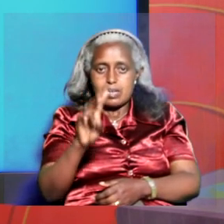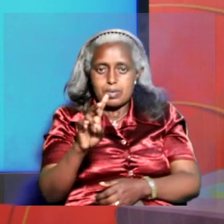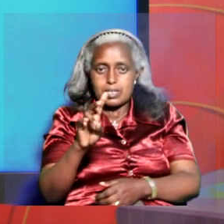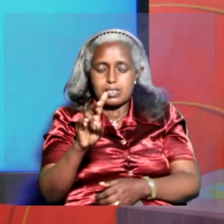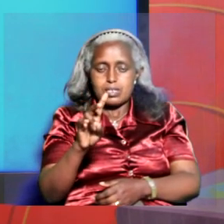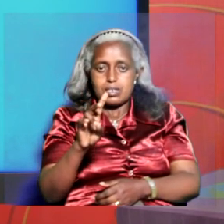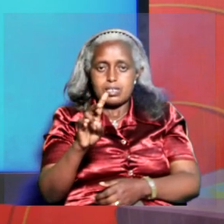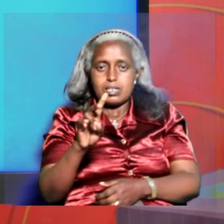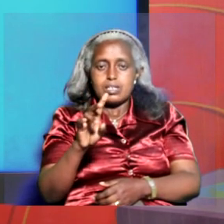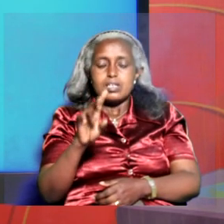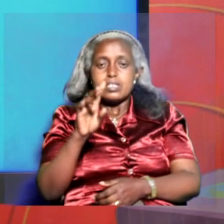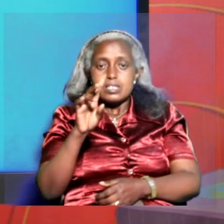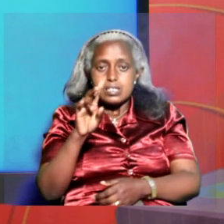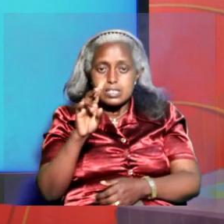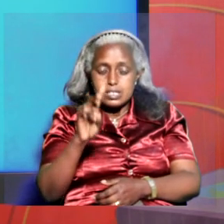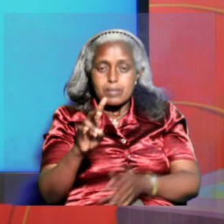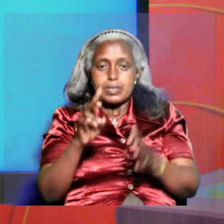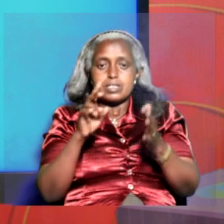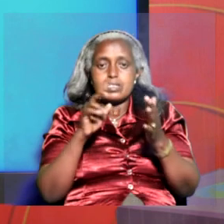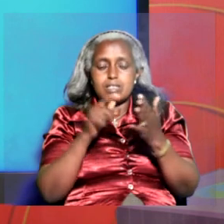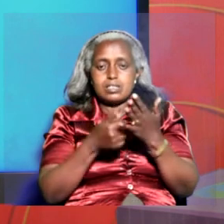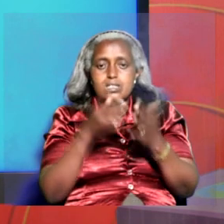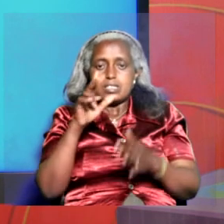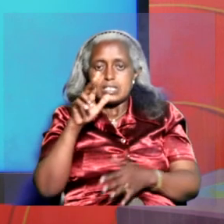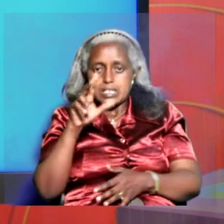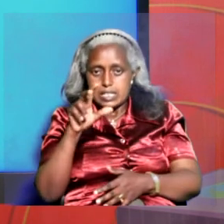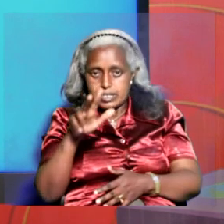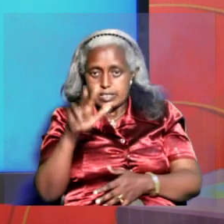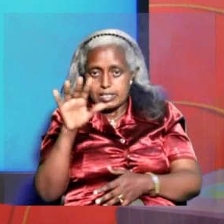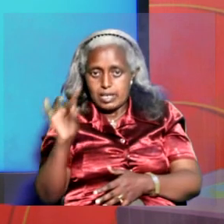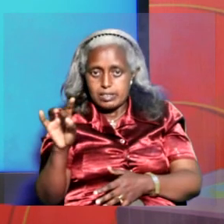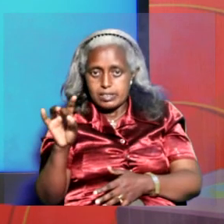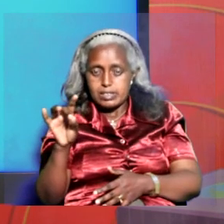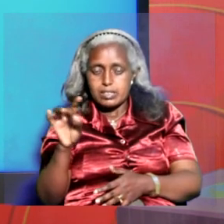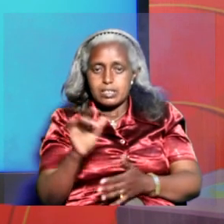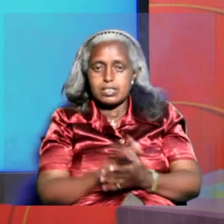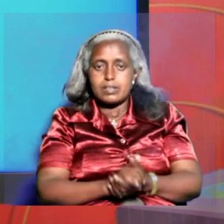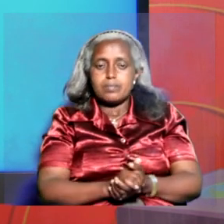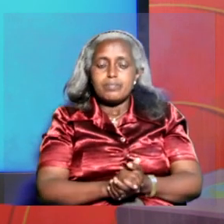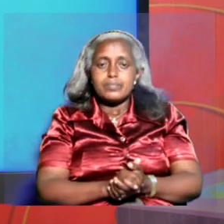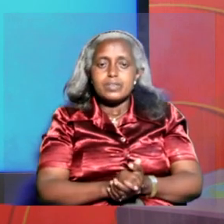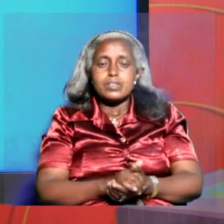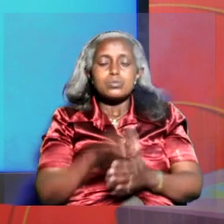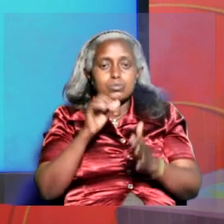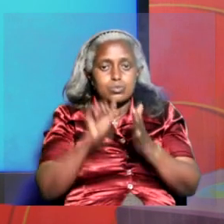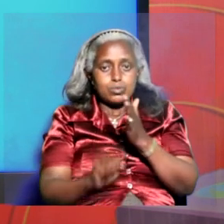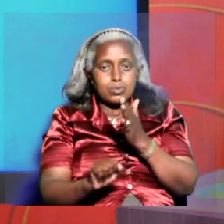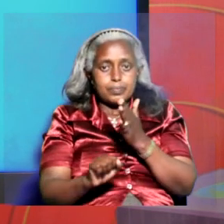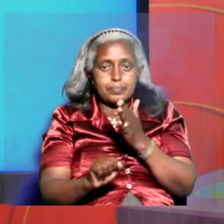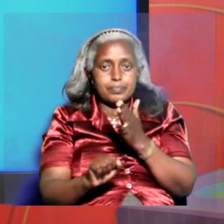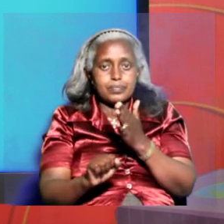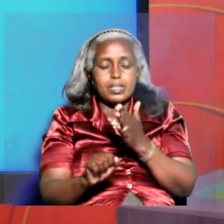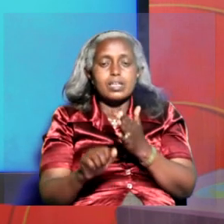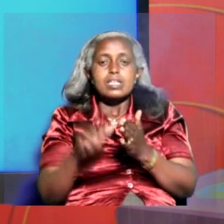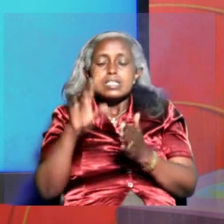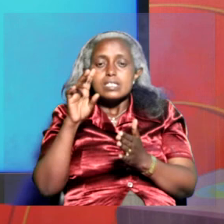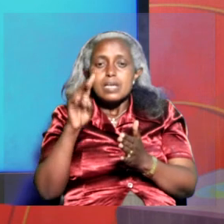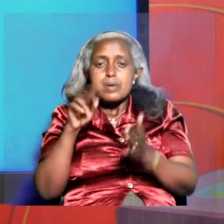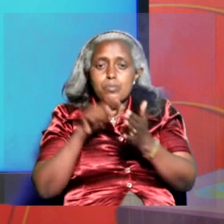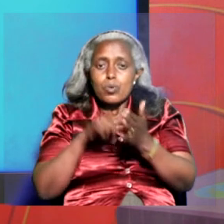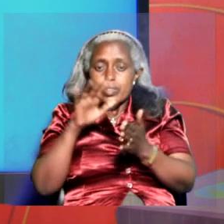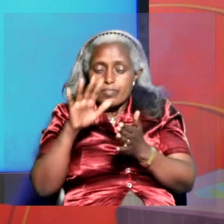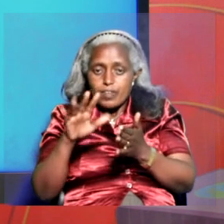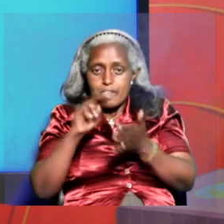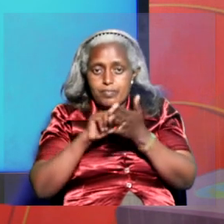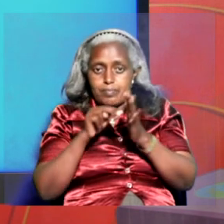6, 7. The seventh item is T38. So the